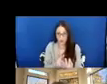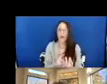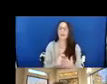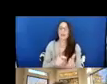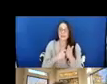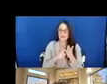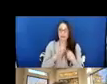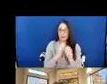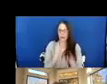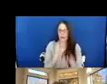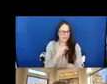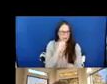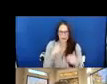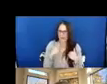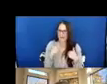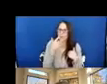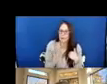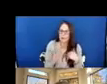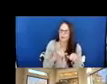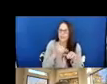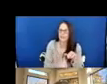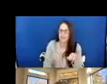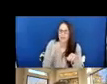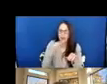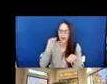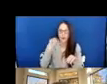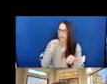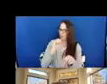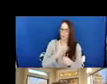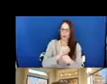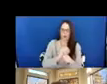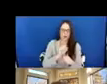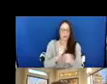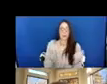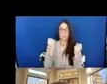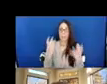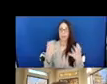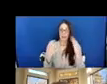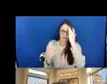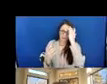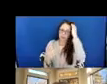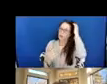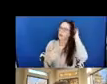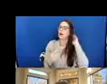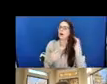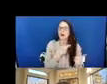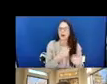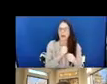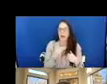to stay home from work. Um, and, uh, many also, uh, worked other jobs